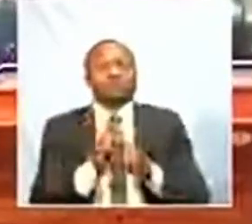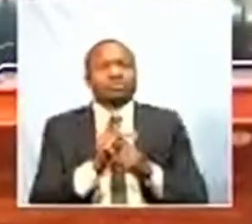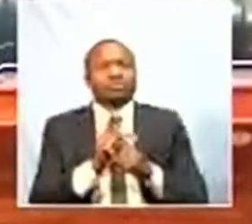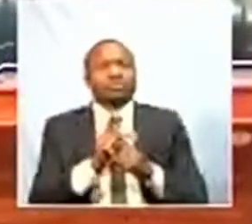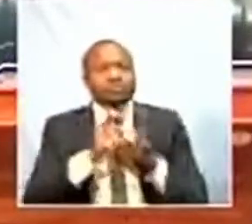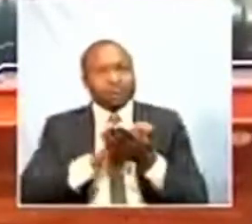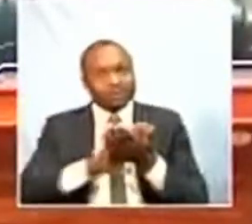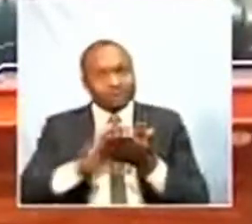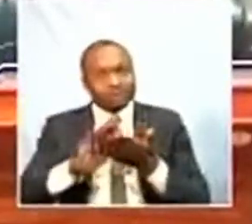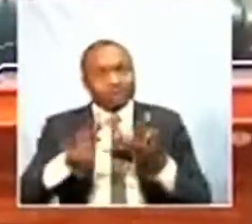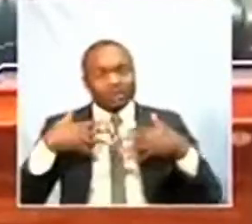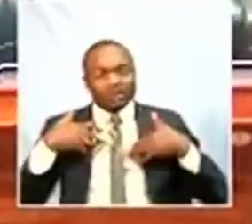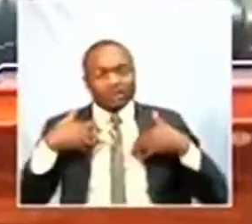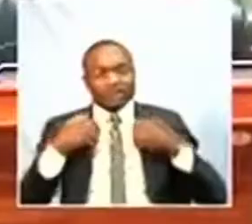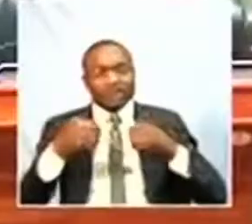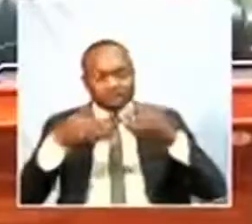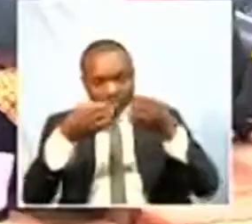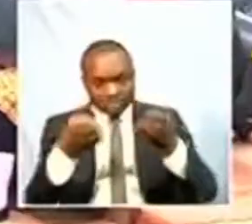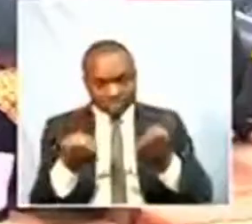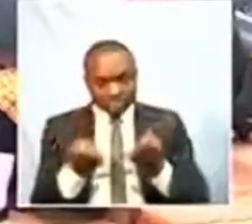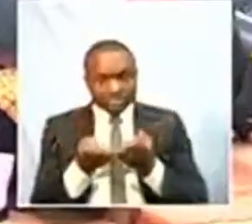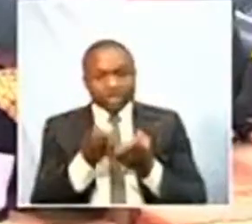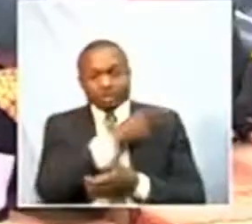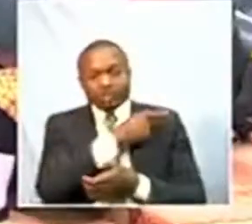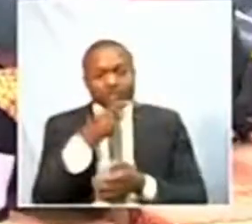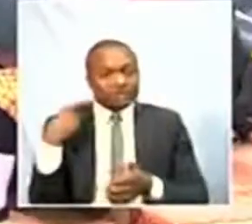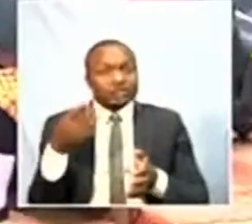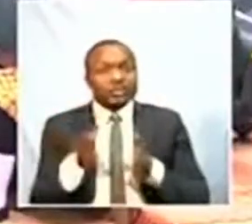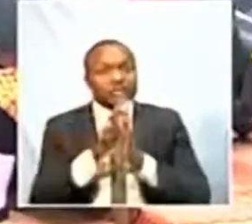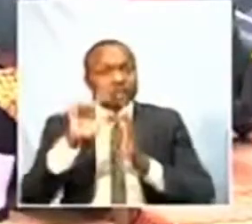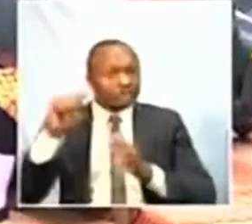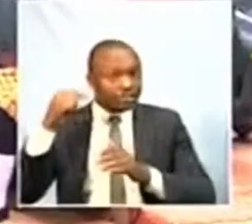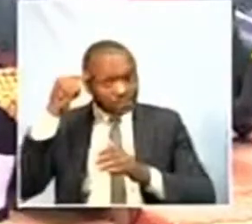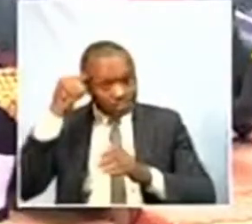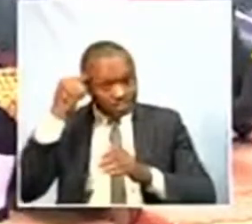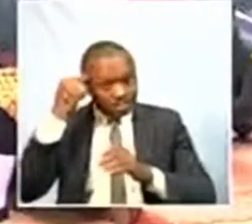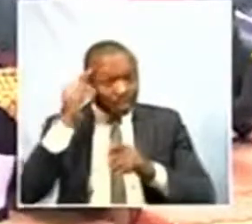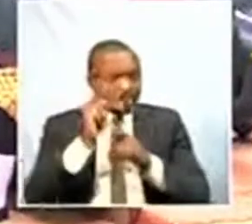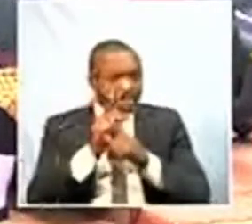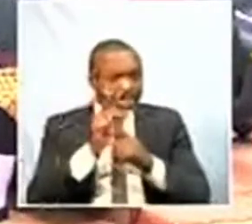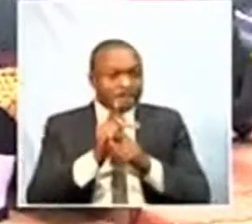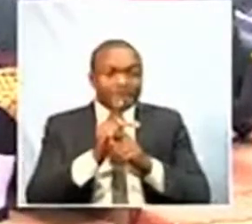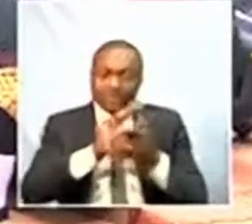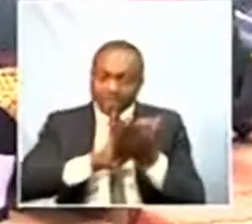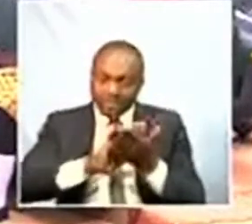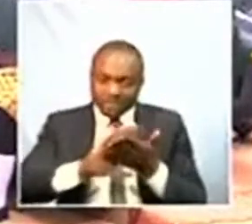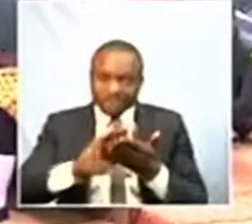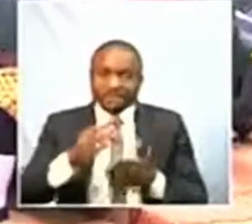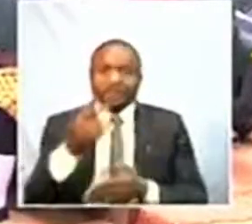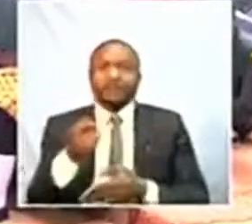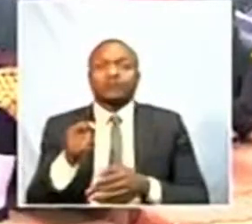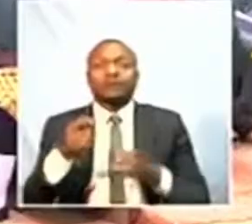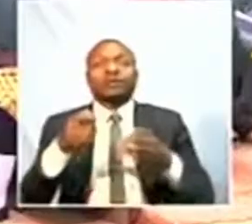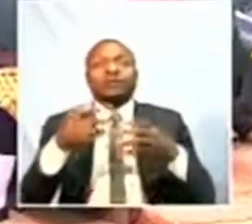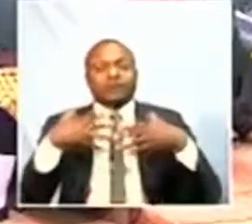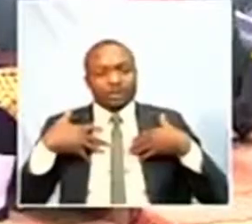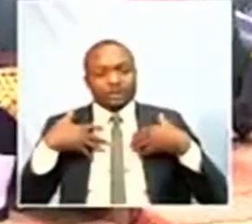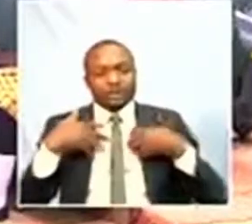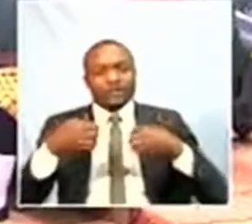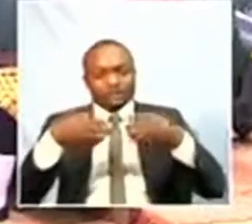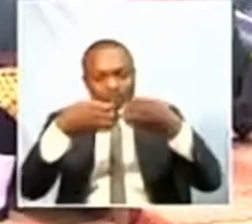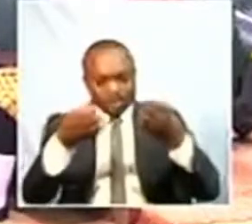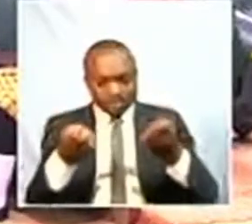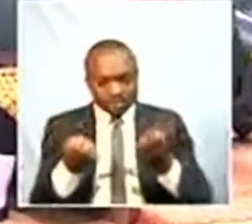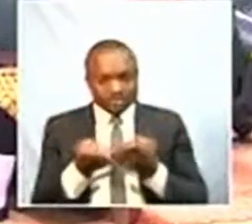healthy environment, that this House urges the government and the general public to maintain a clean, green and healthy environment as